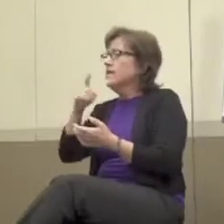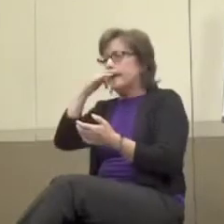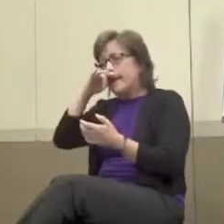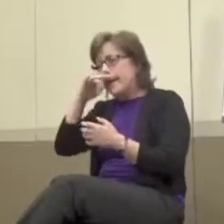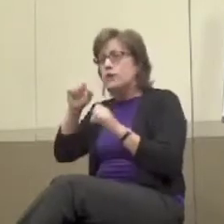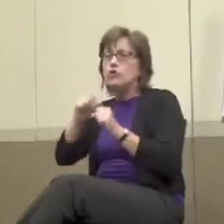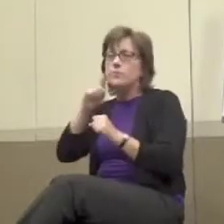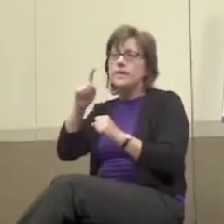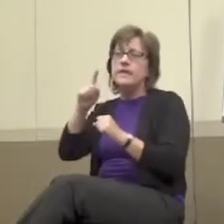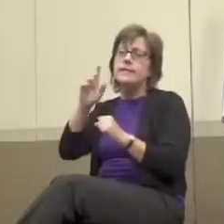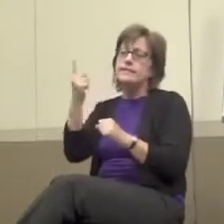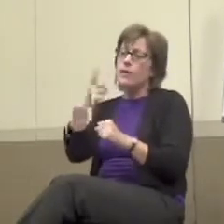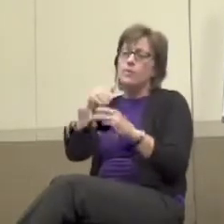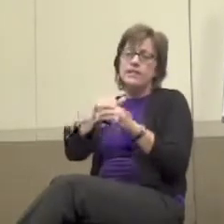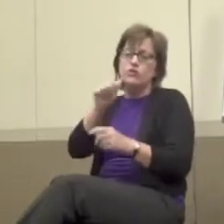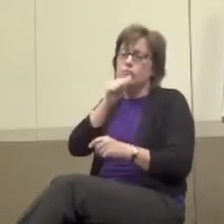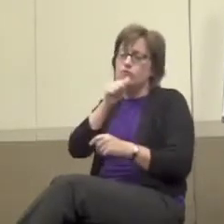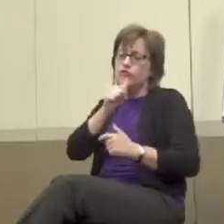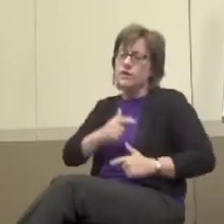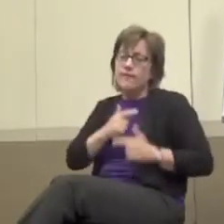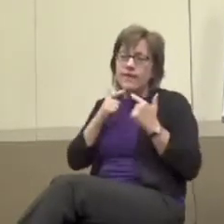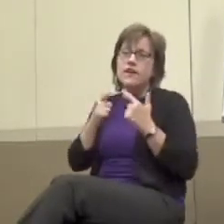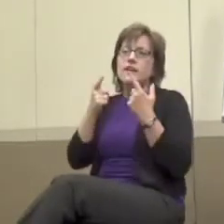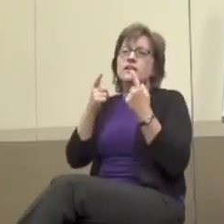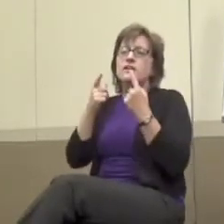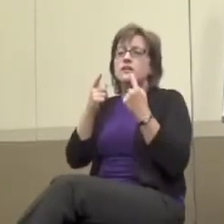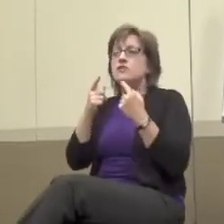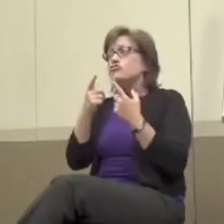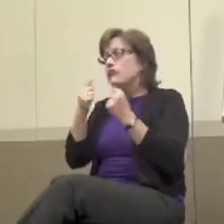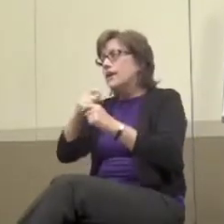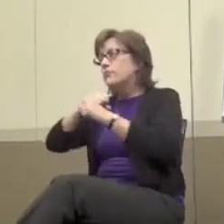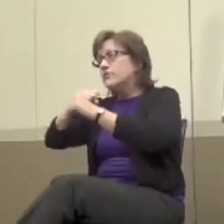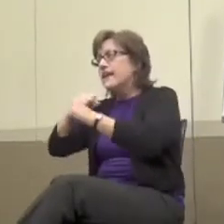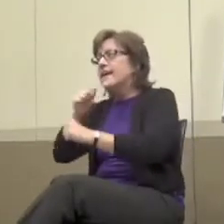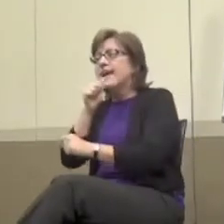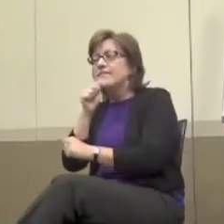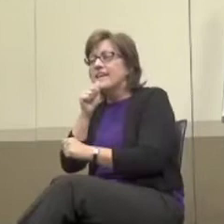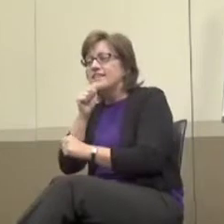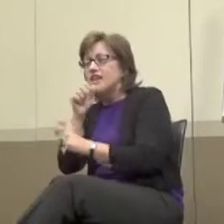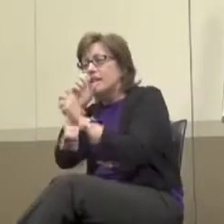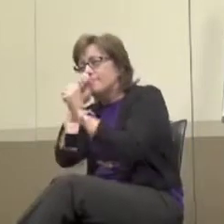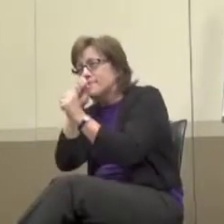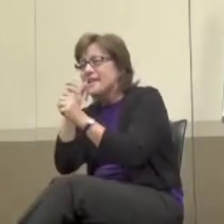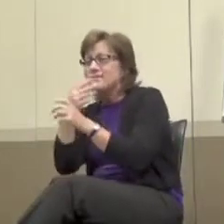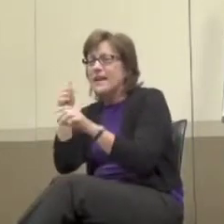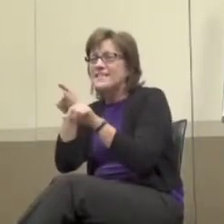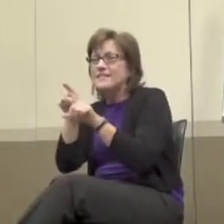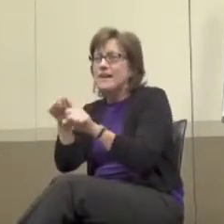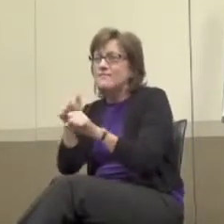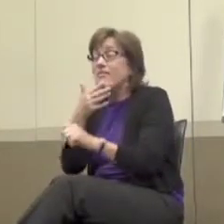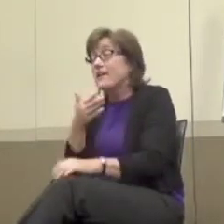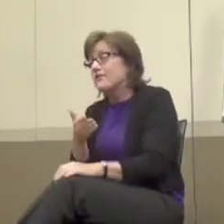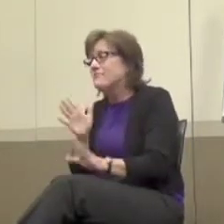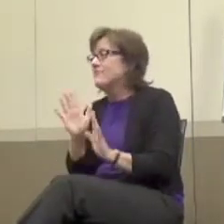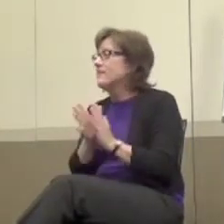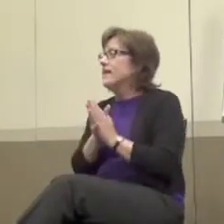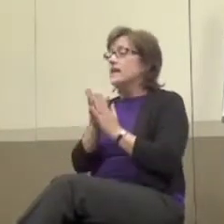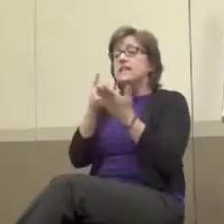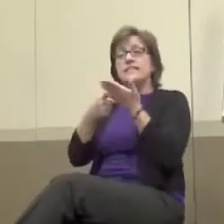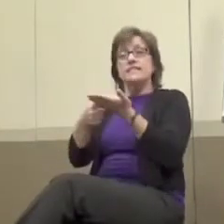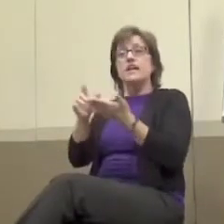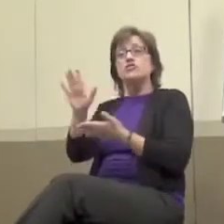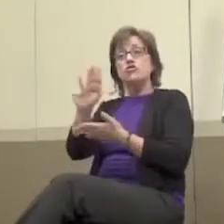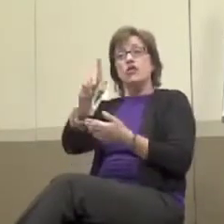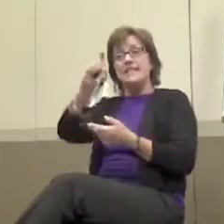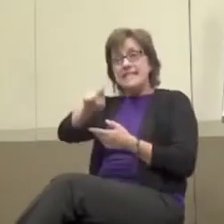could be somebody in your personal life. Try to protect confidentiality as best as you can. Thank you. And discuss your need and